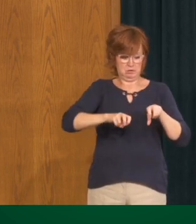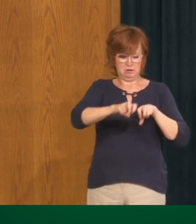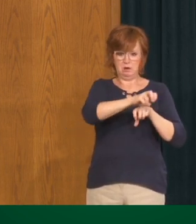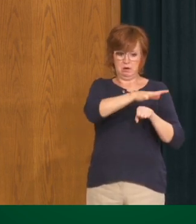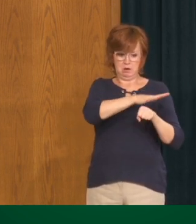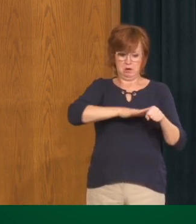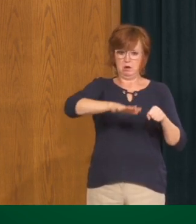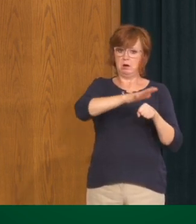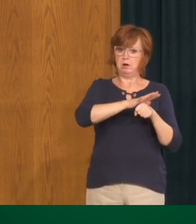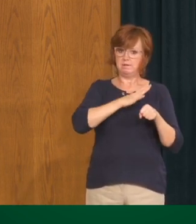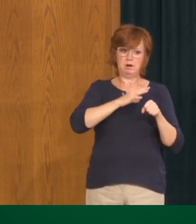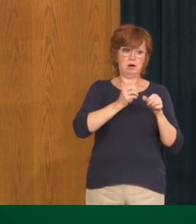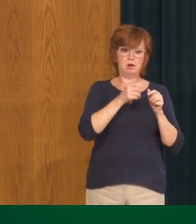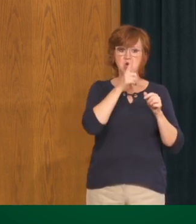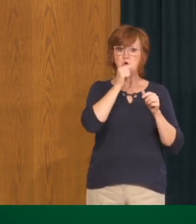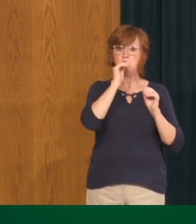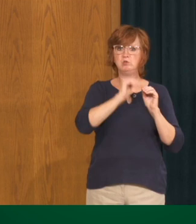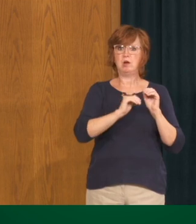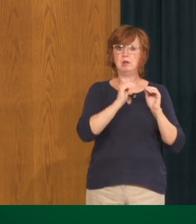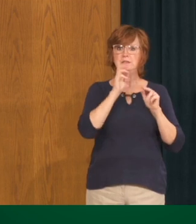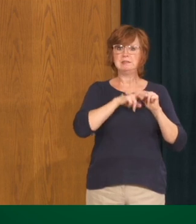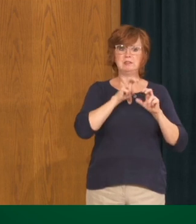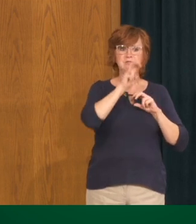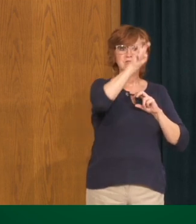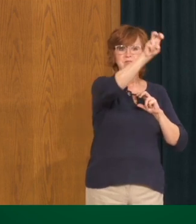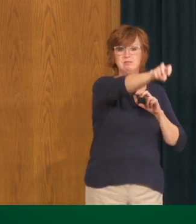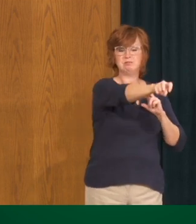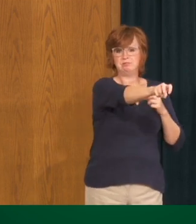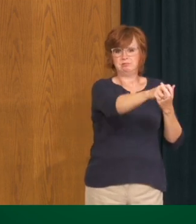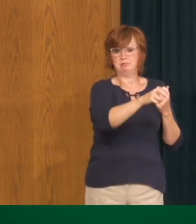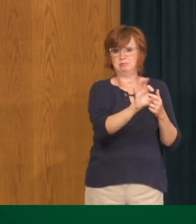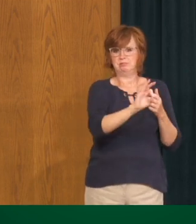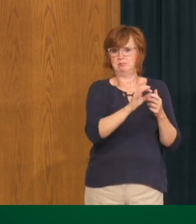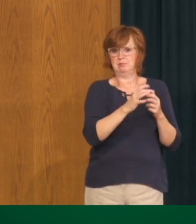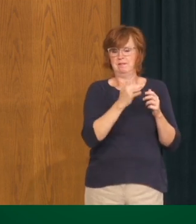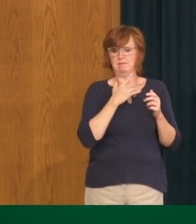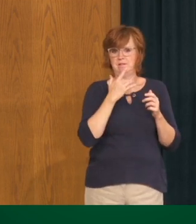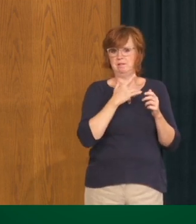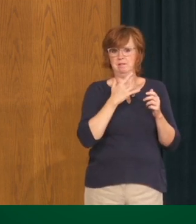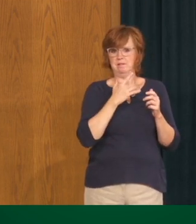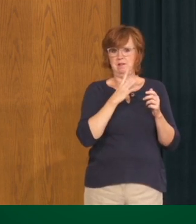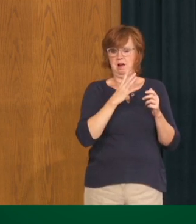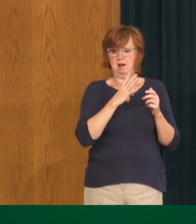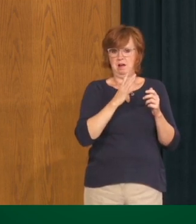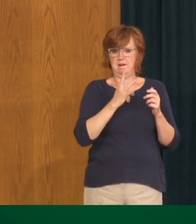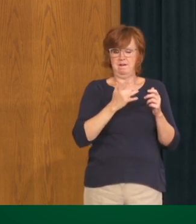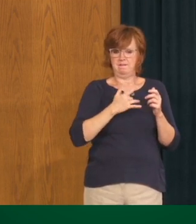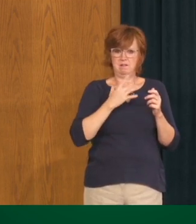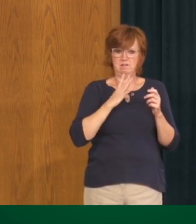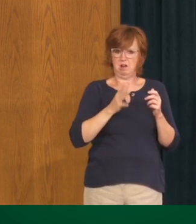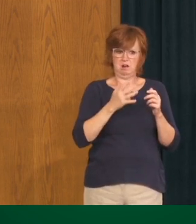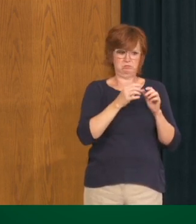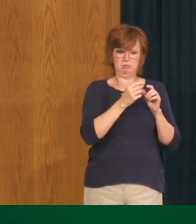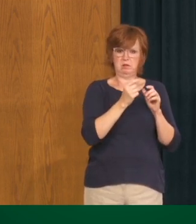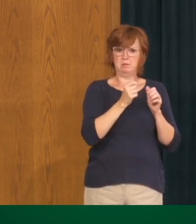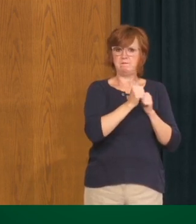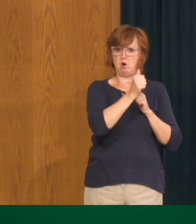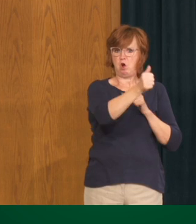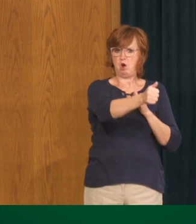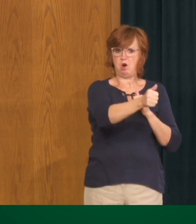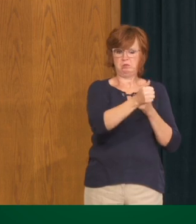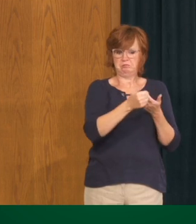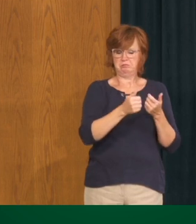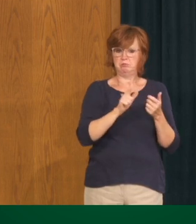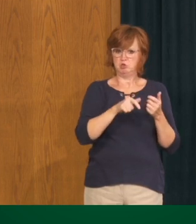parents to just self-monitor their children for symptoms. Or it may mean that if there's more mingling in the class, as reported by